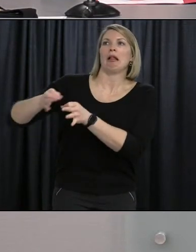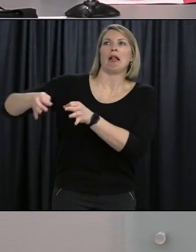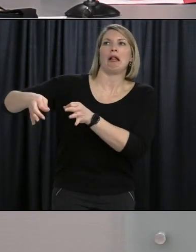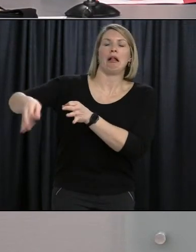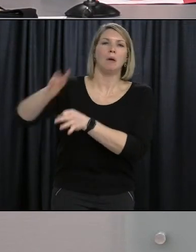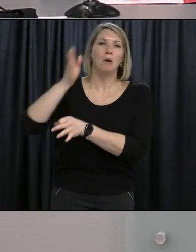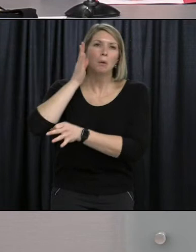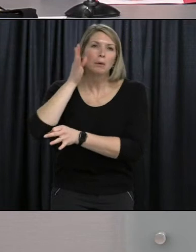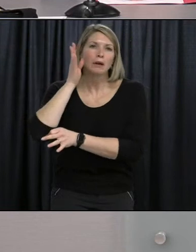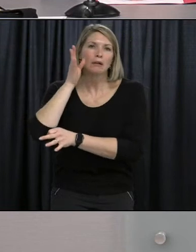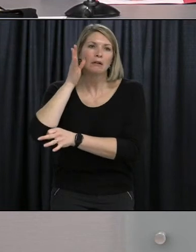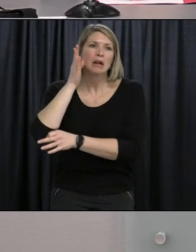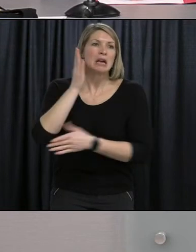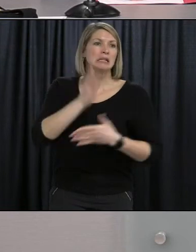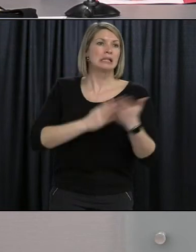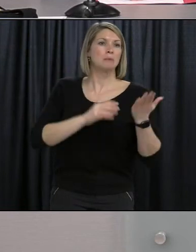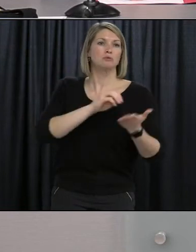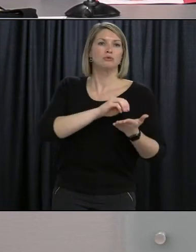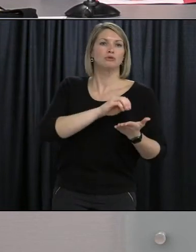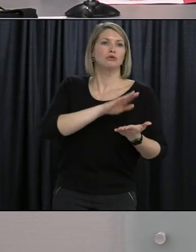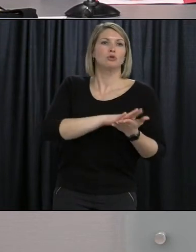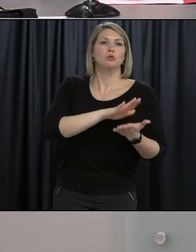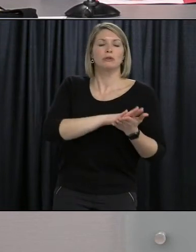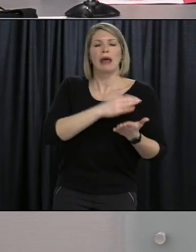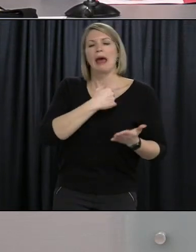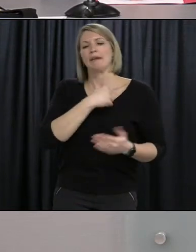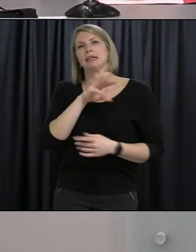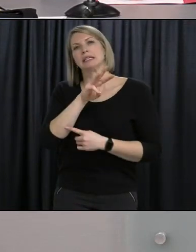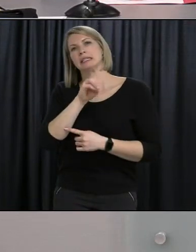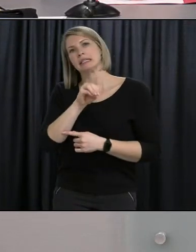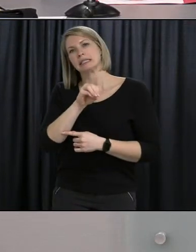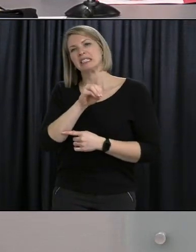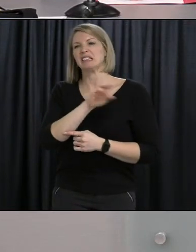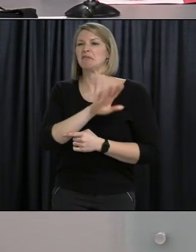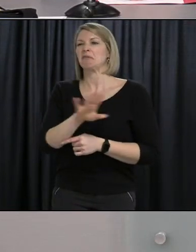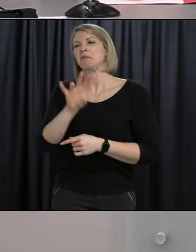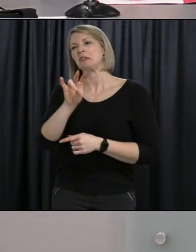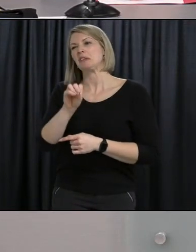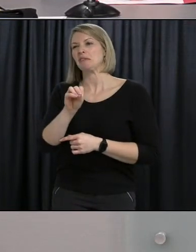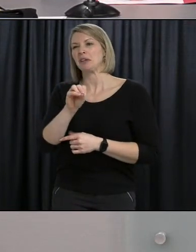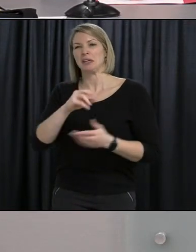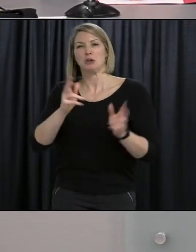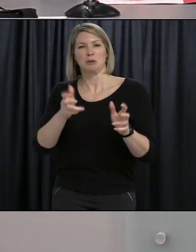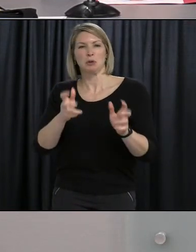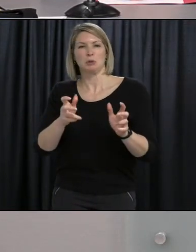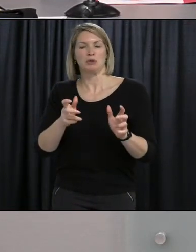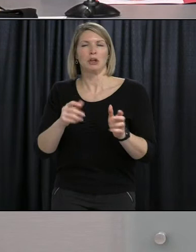only 70 or 60 Chromebooks. And how will that continue? Is there any word on that supply?